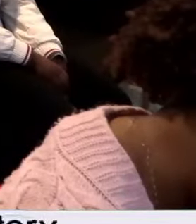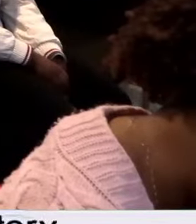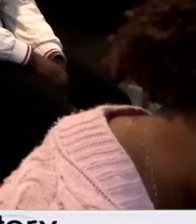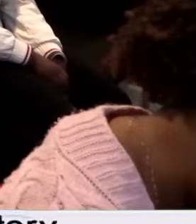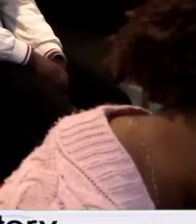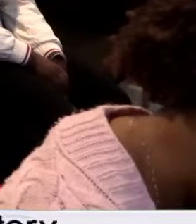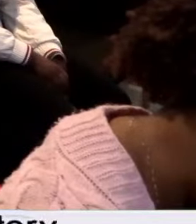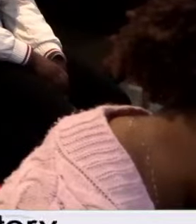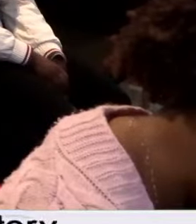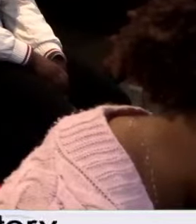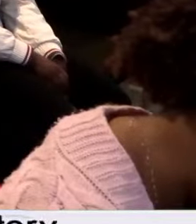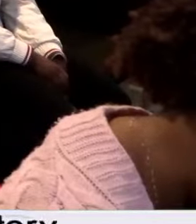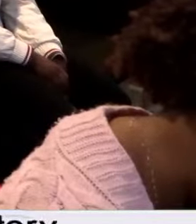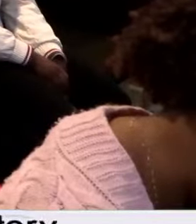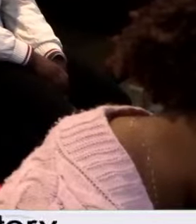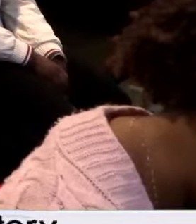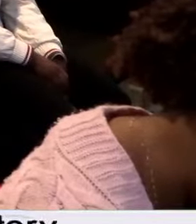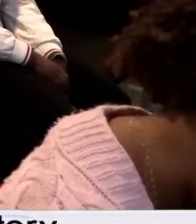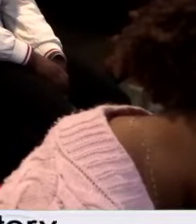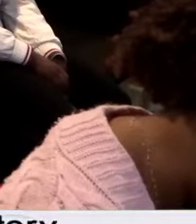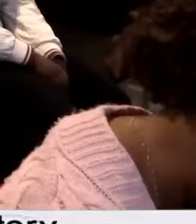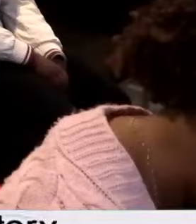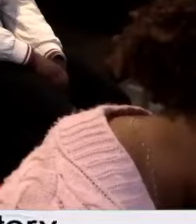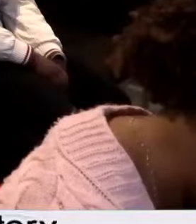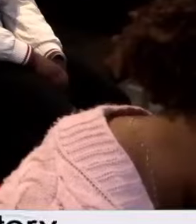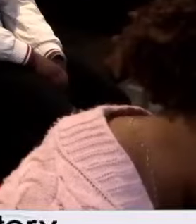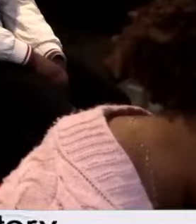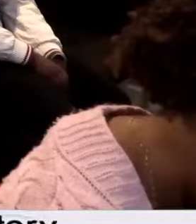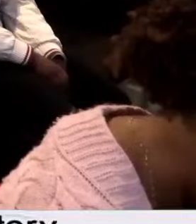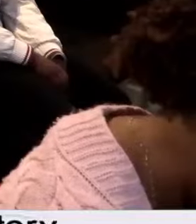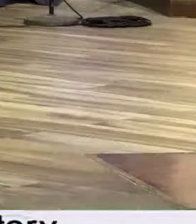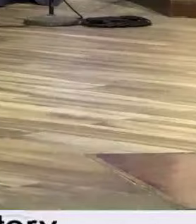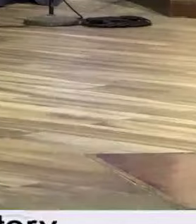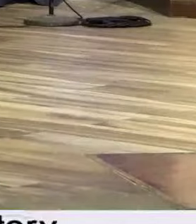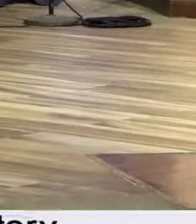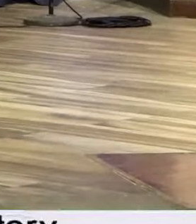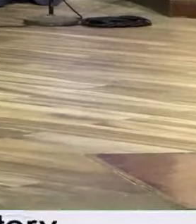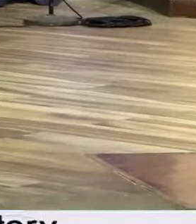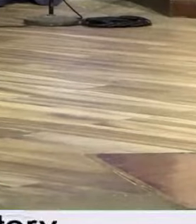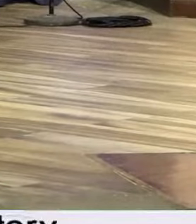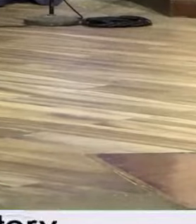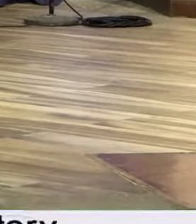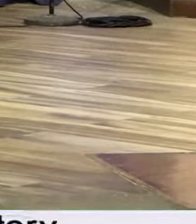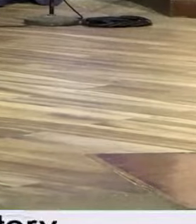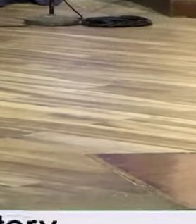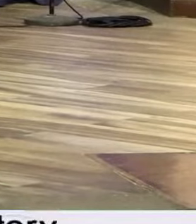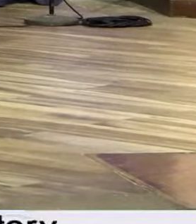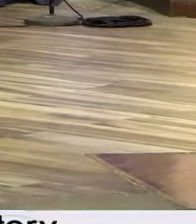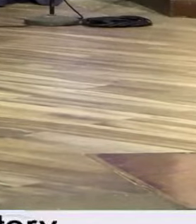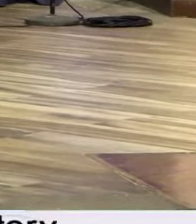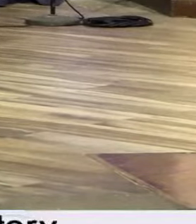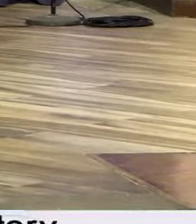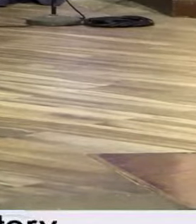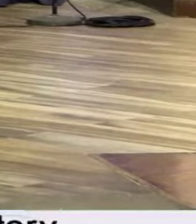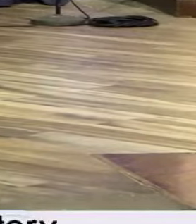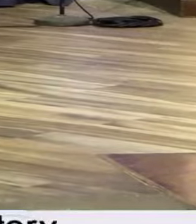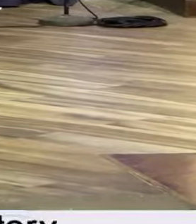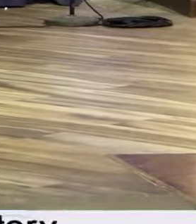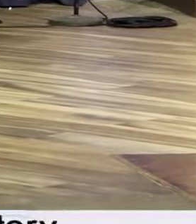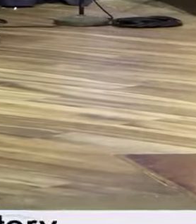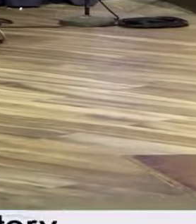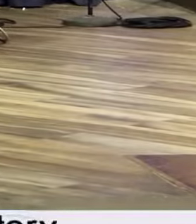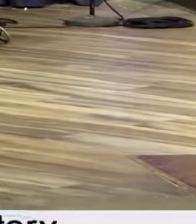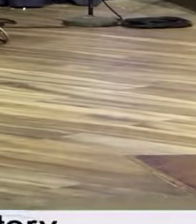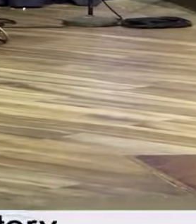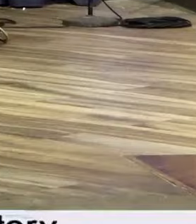I love this. It says, and we know that all things work together for